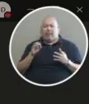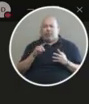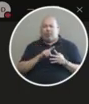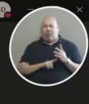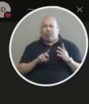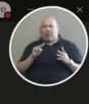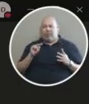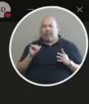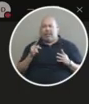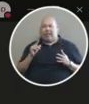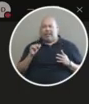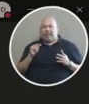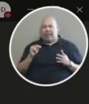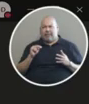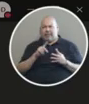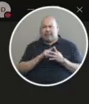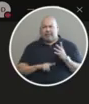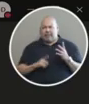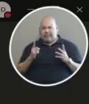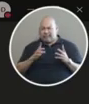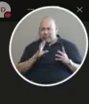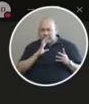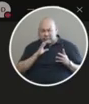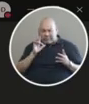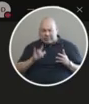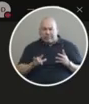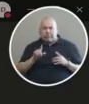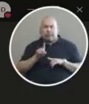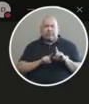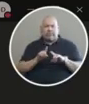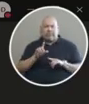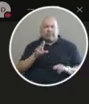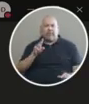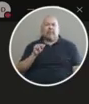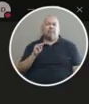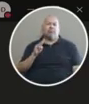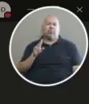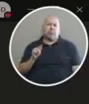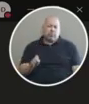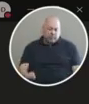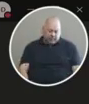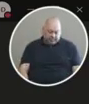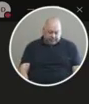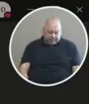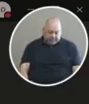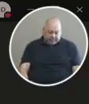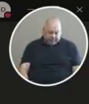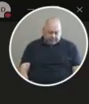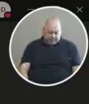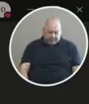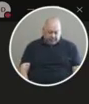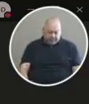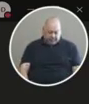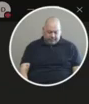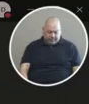Nathan. If you're on the line, please press *6 to unmute your phone and you may begin speaking.